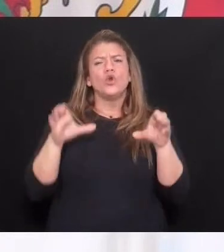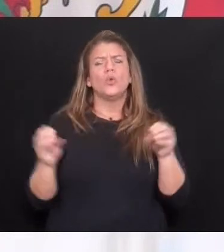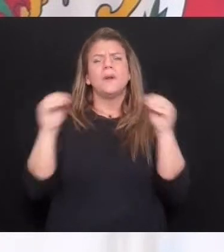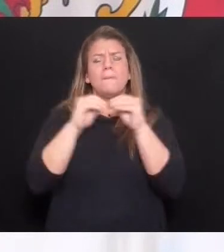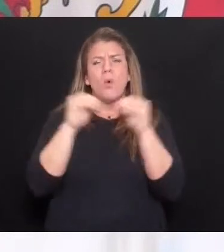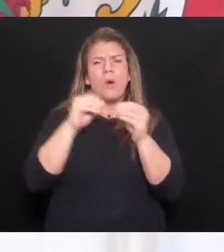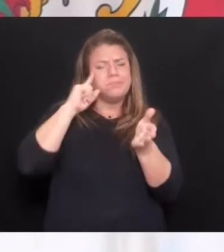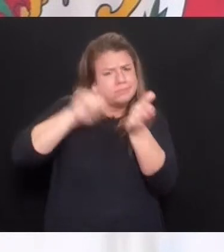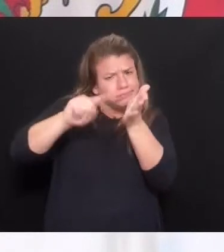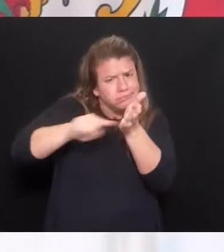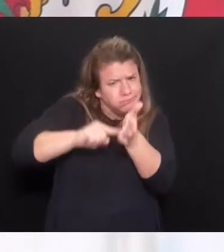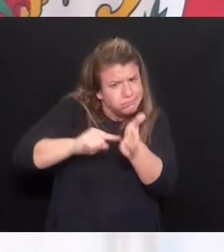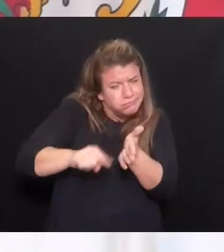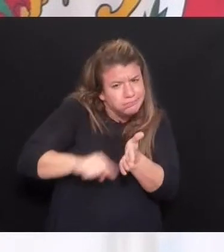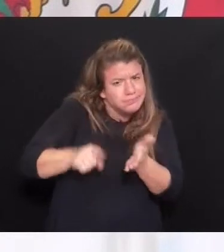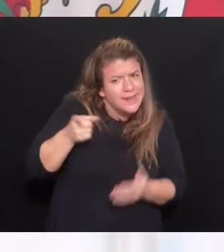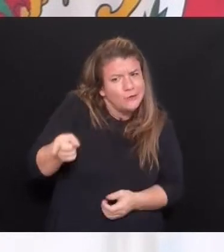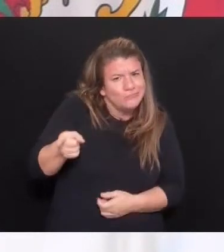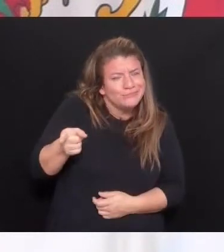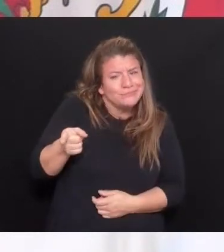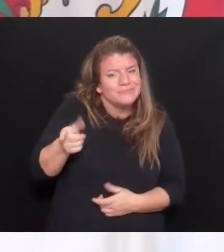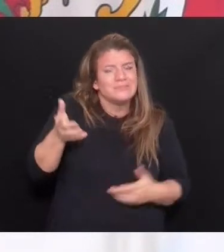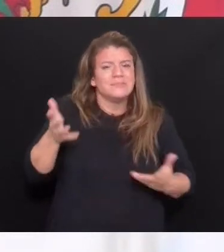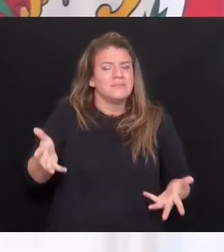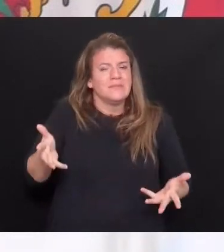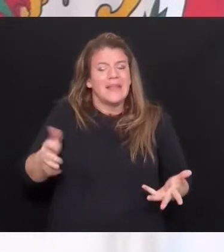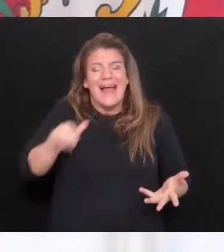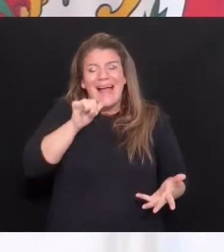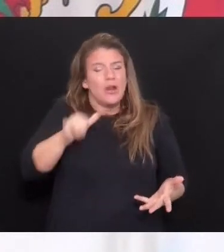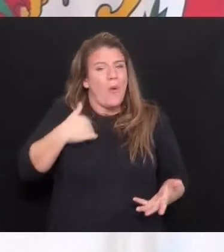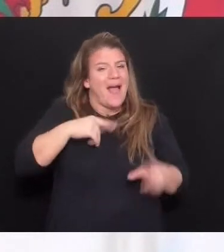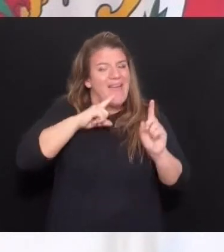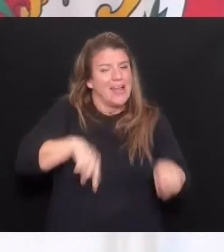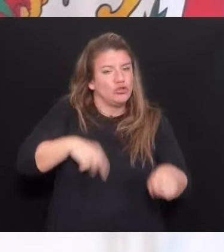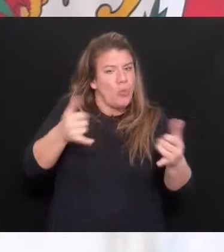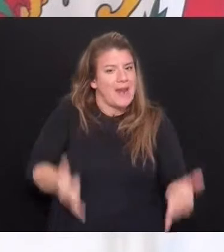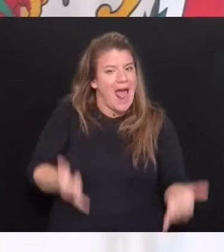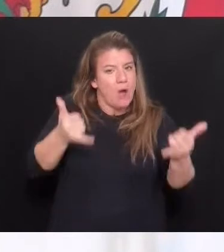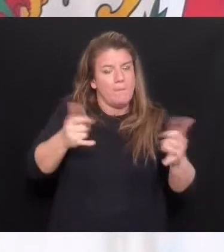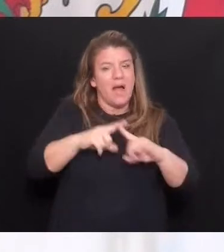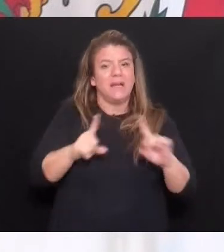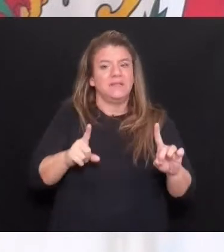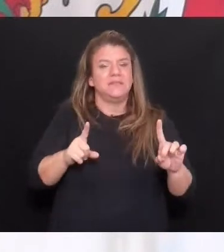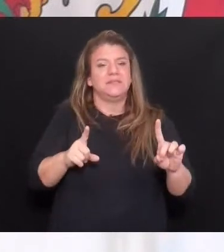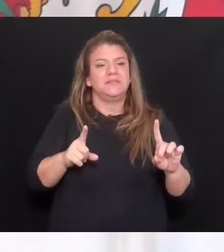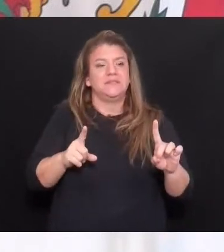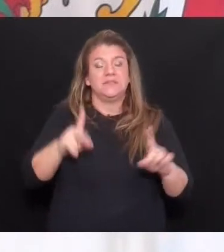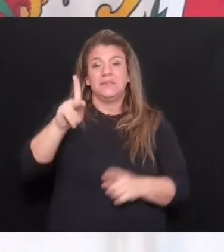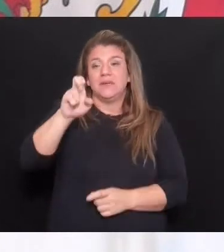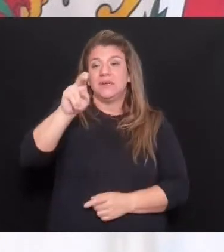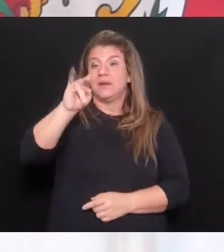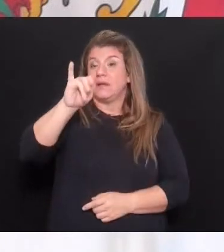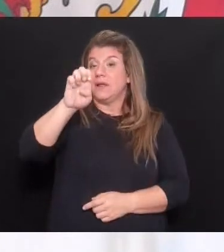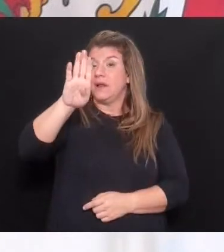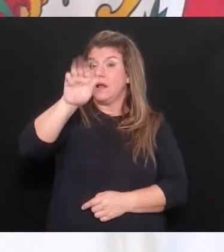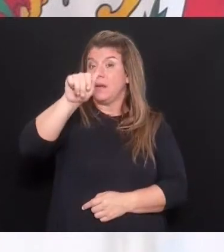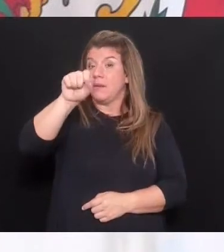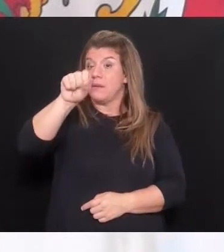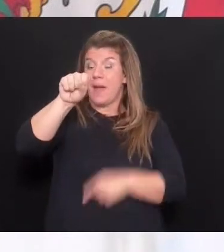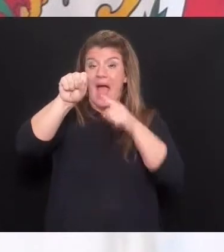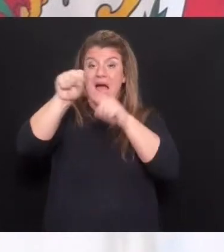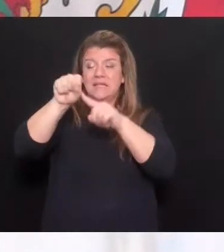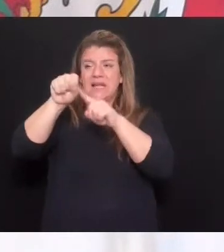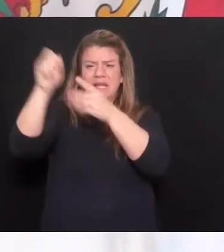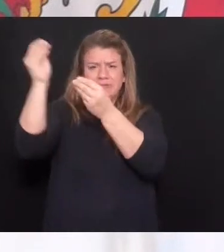digging here, and I don't really have any answers to it right yet, but Kenny Bass was good enough to bring to